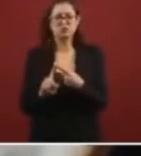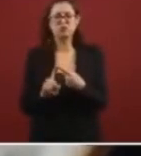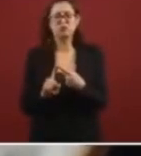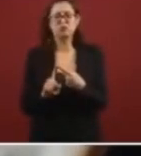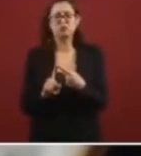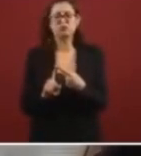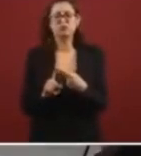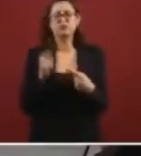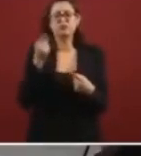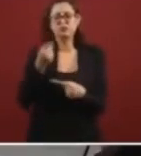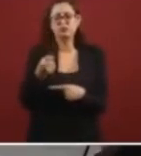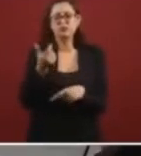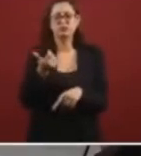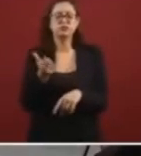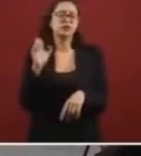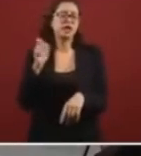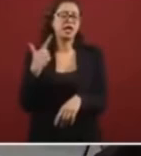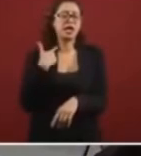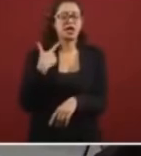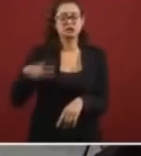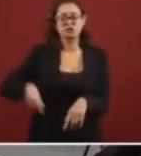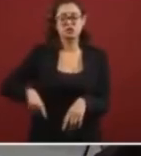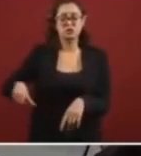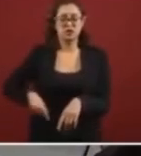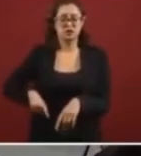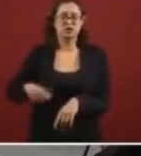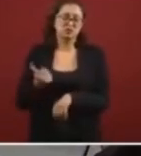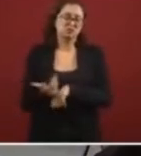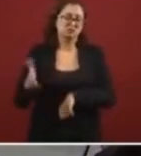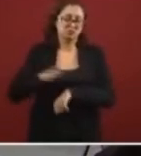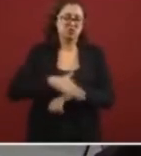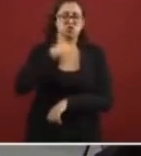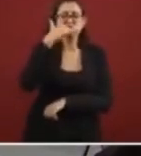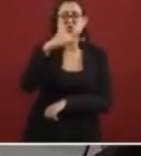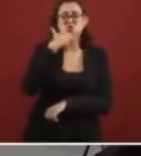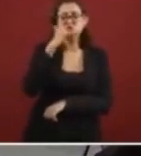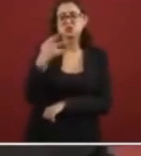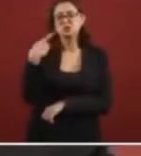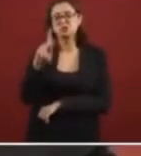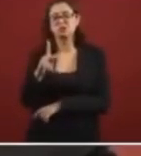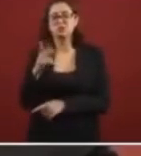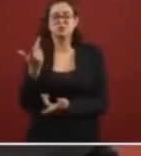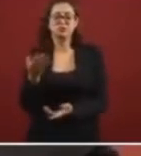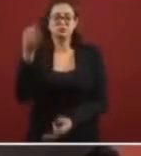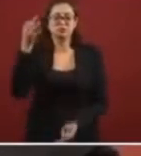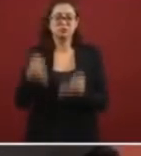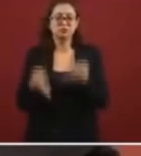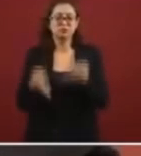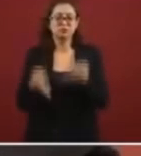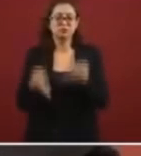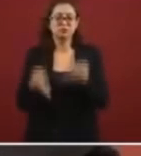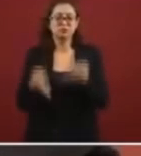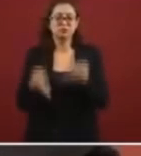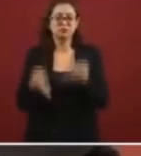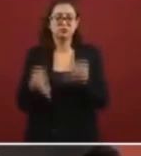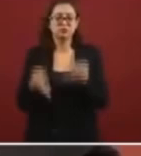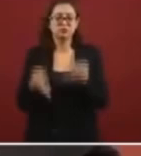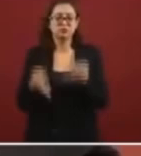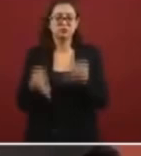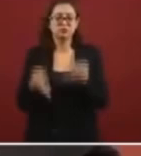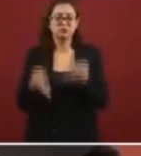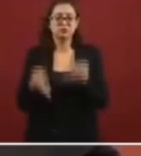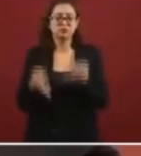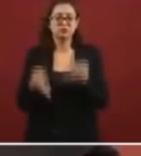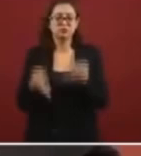que se relatan son de la administración anterior, sabemos que al ser una demanda en un tribunal arbitral del Tratado de Libre Comercio. So because